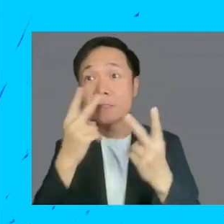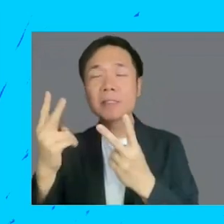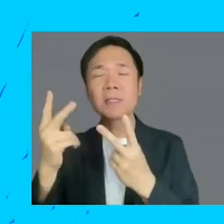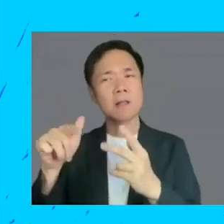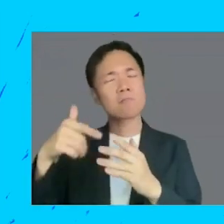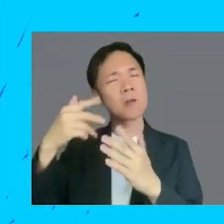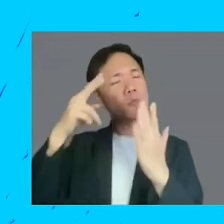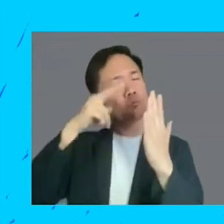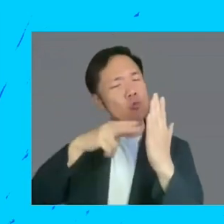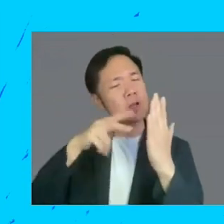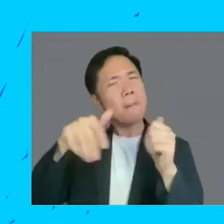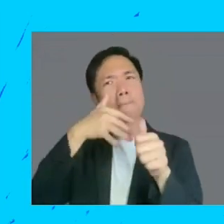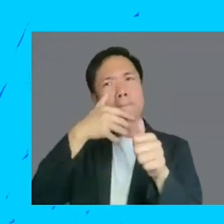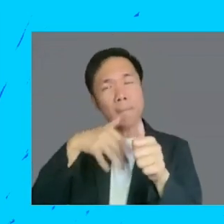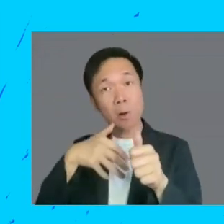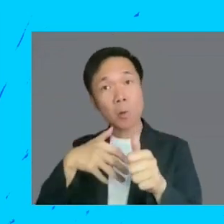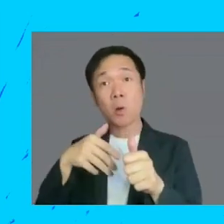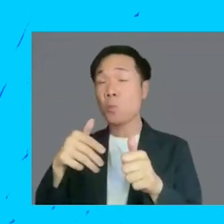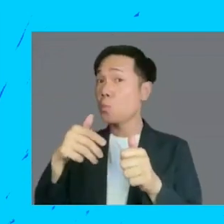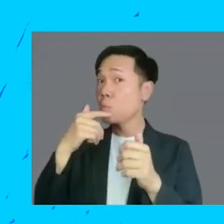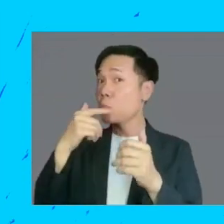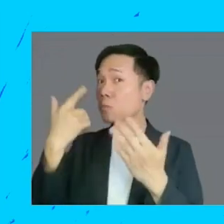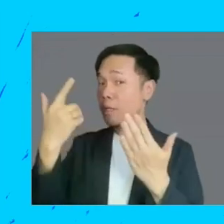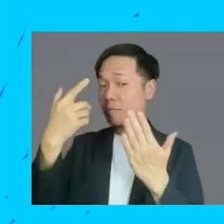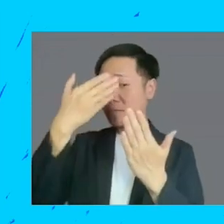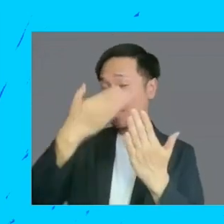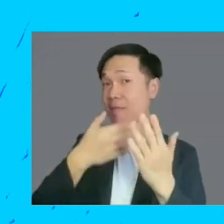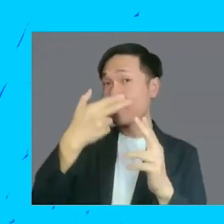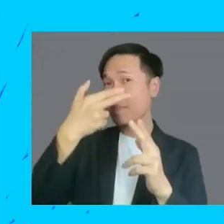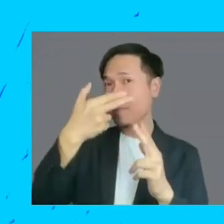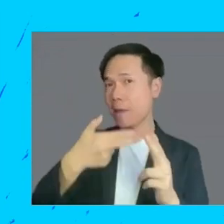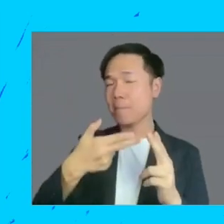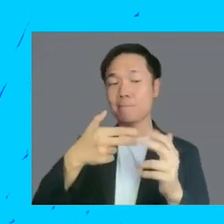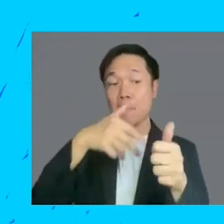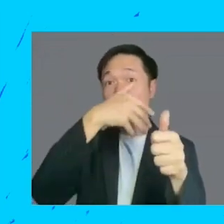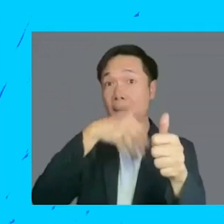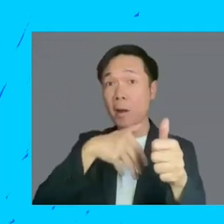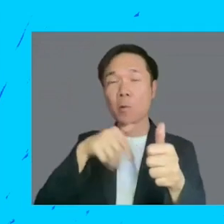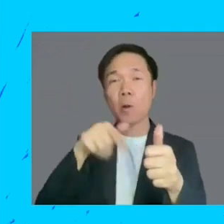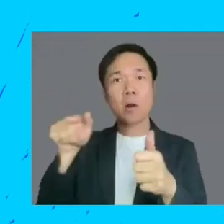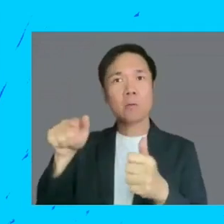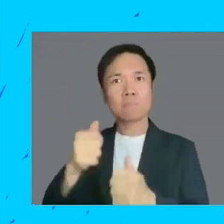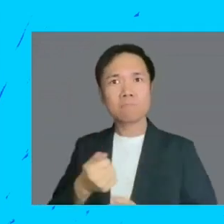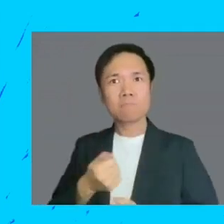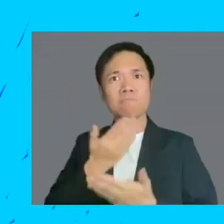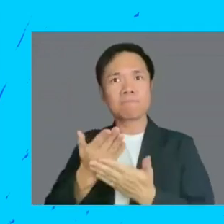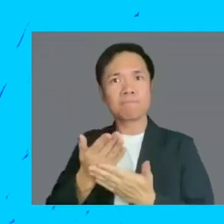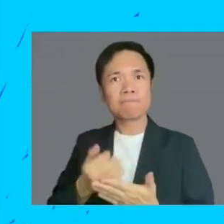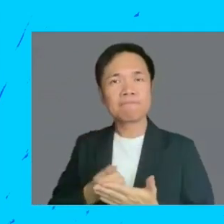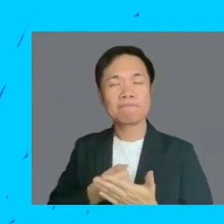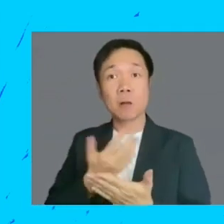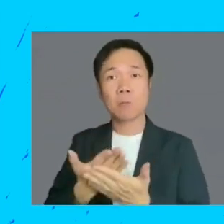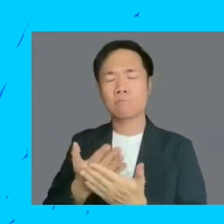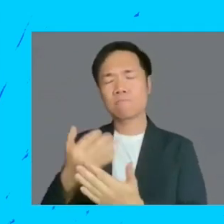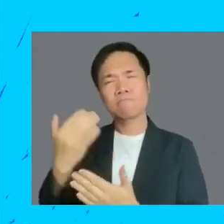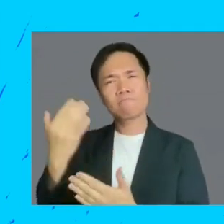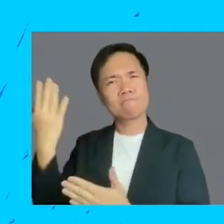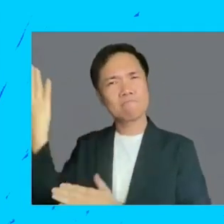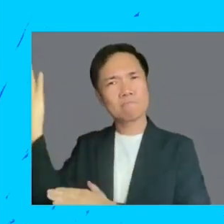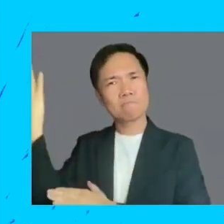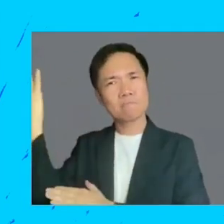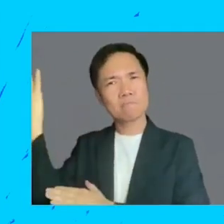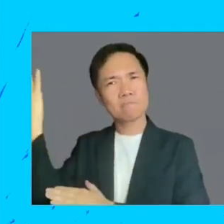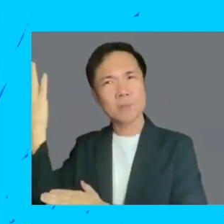that you can know more about the young people that we have just had and listened from. They had very powerful issues concerning the health